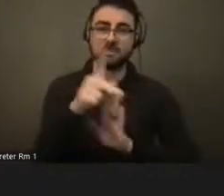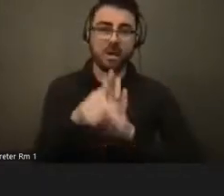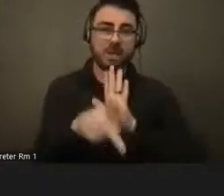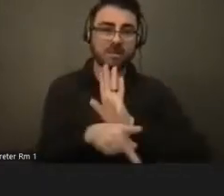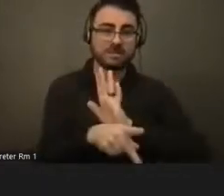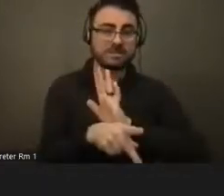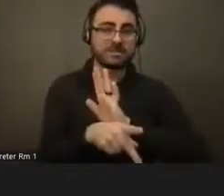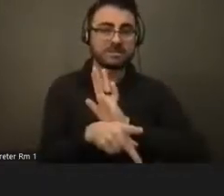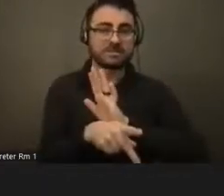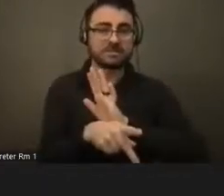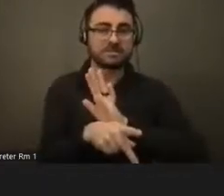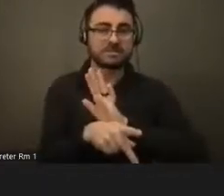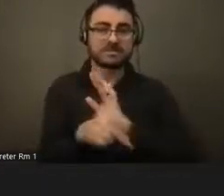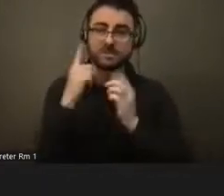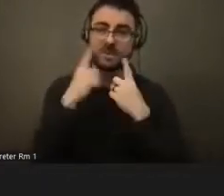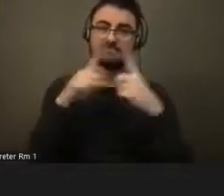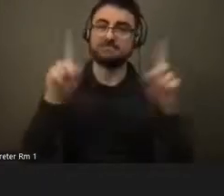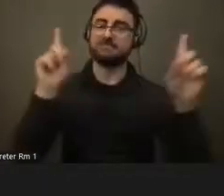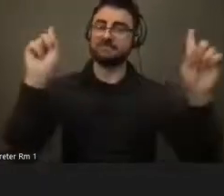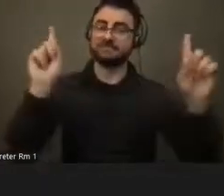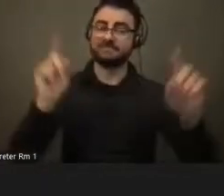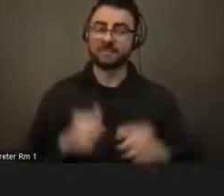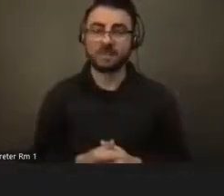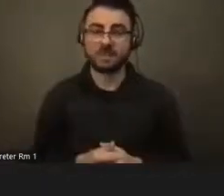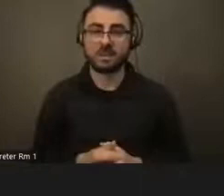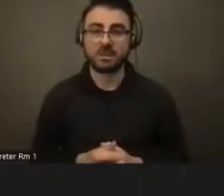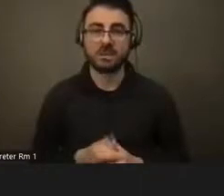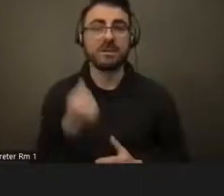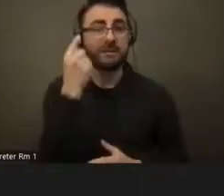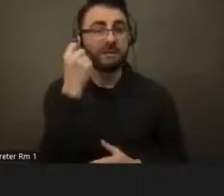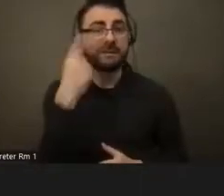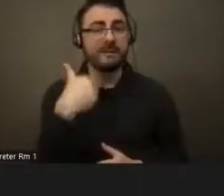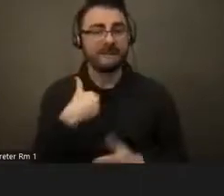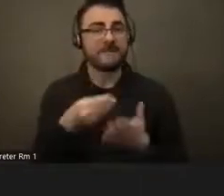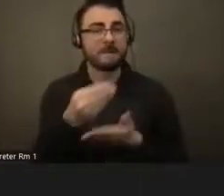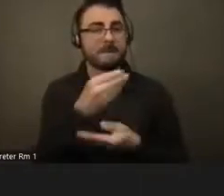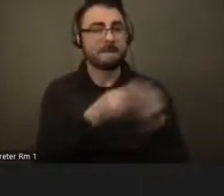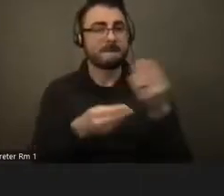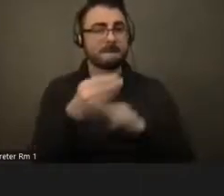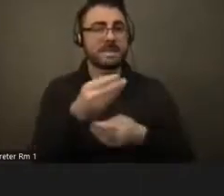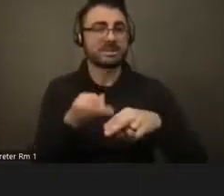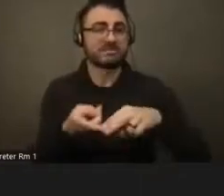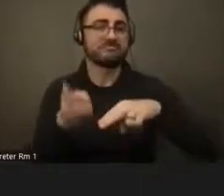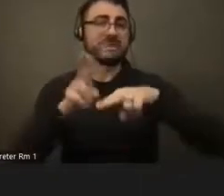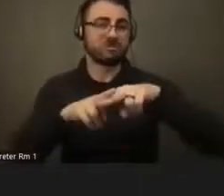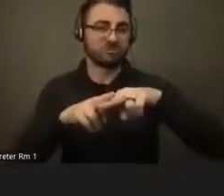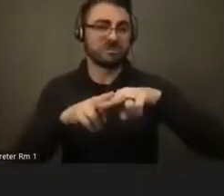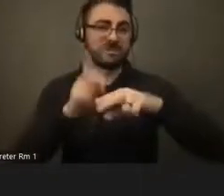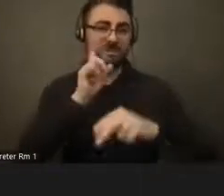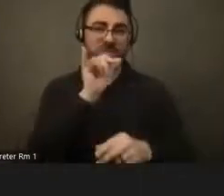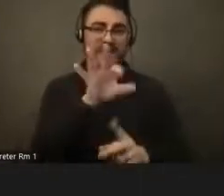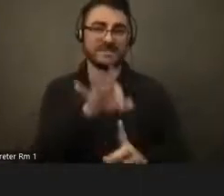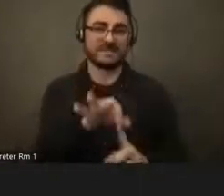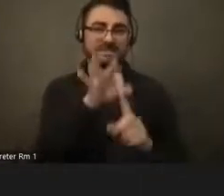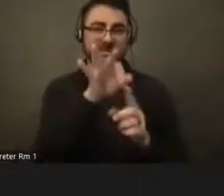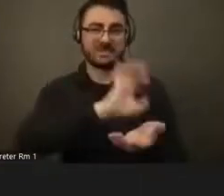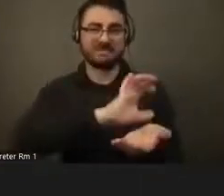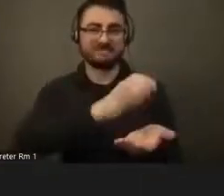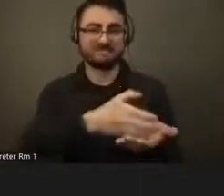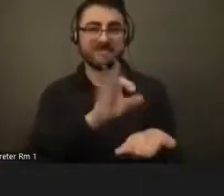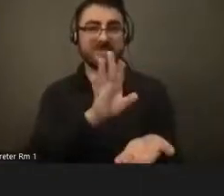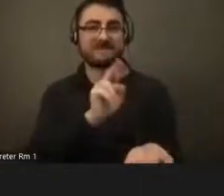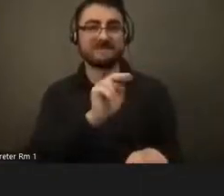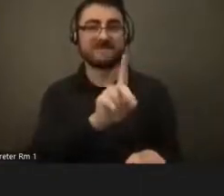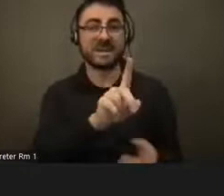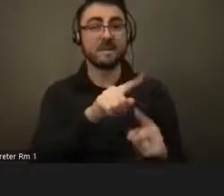excellence. So there are budget increases that go to that for those special funds, but I don't have to do anything